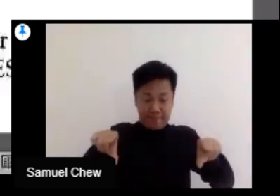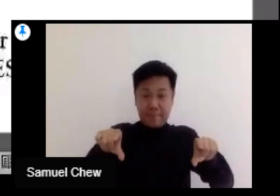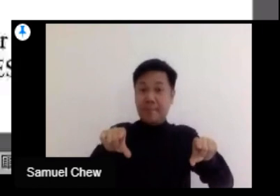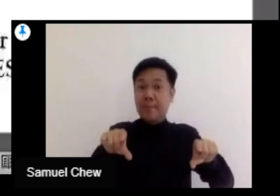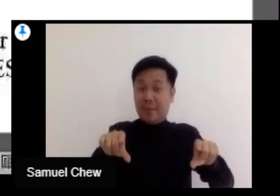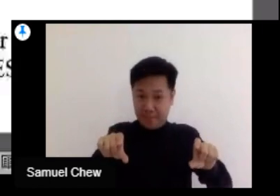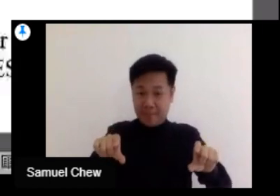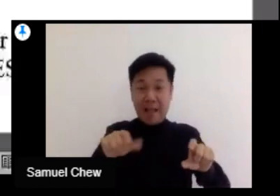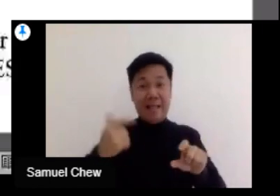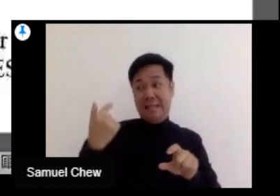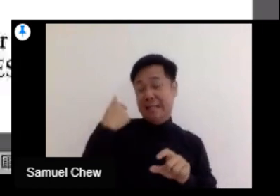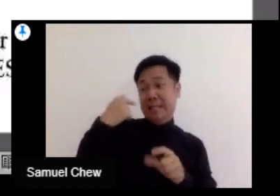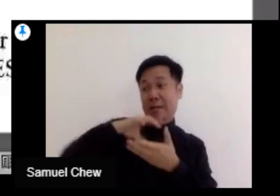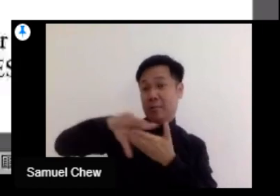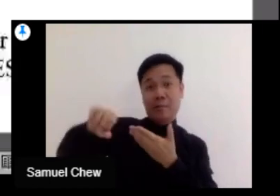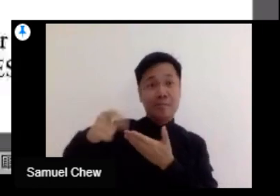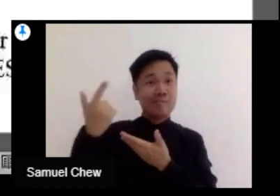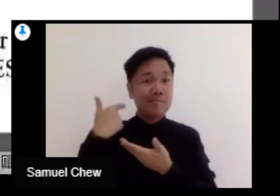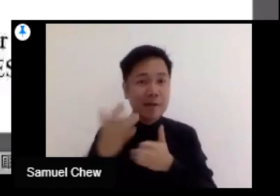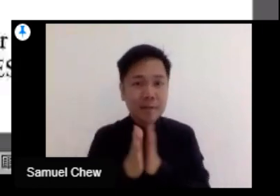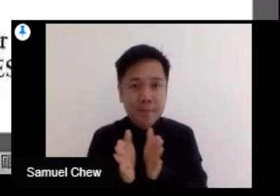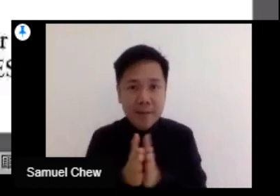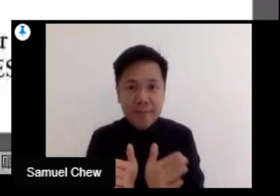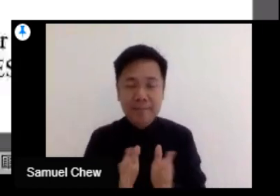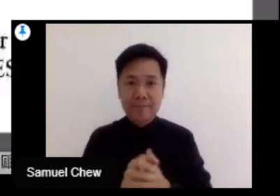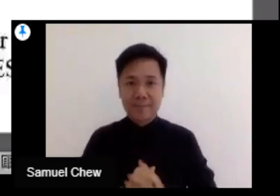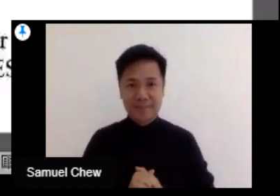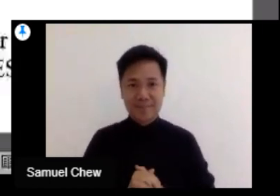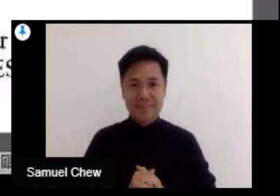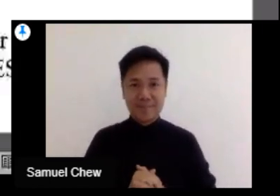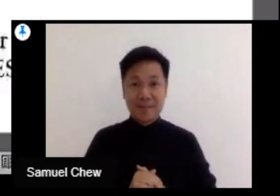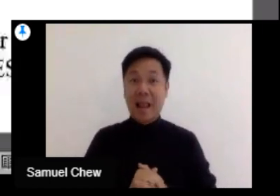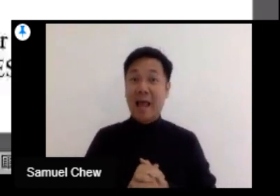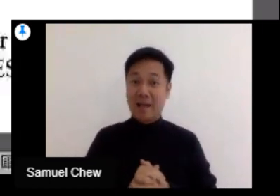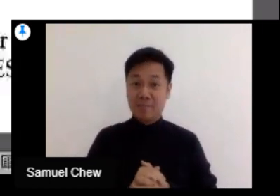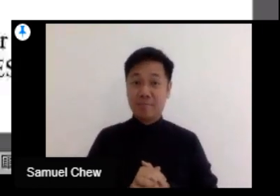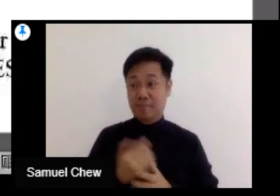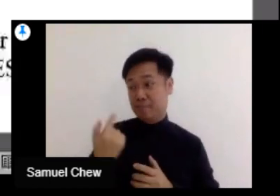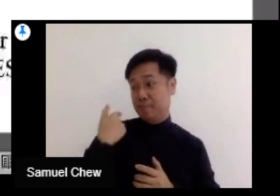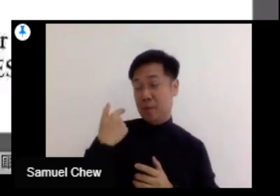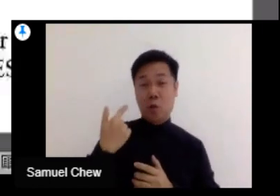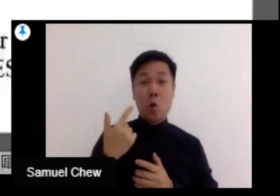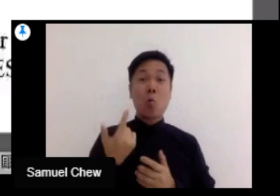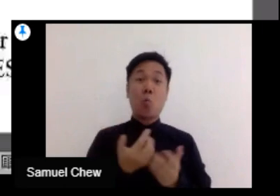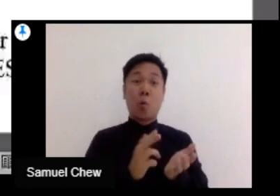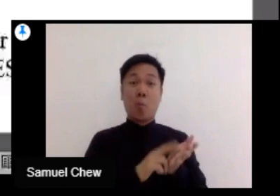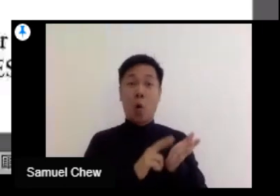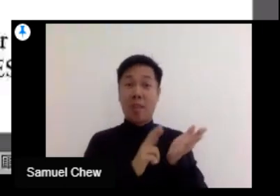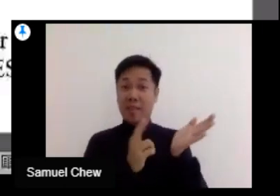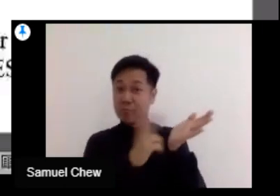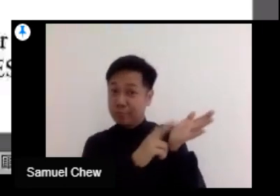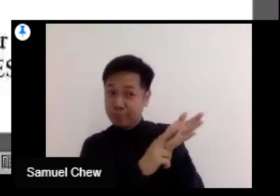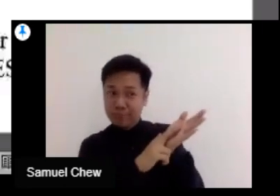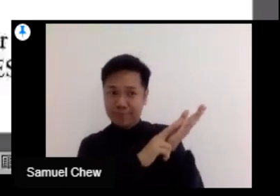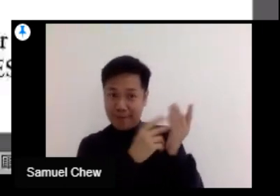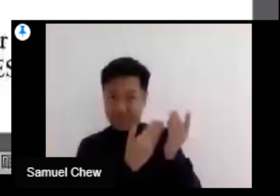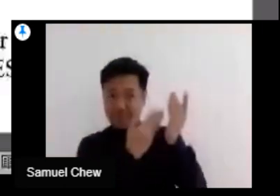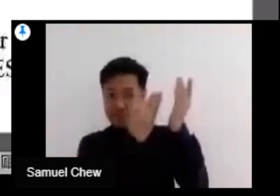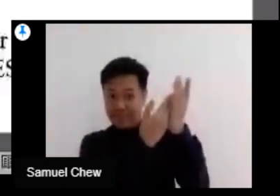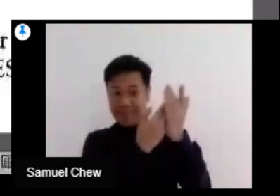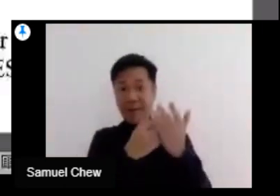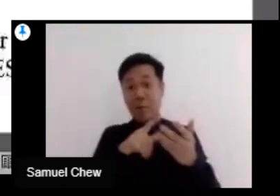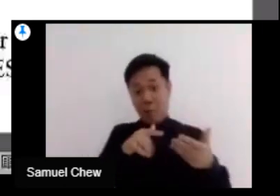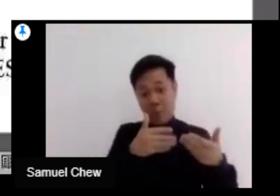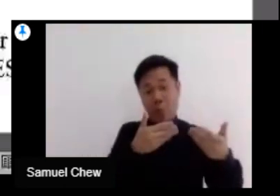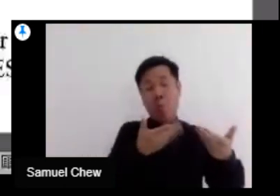by the Secretariat at the end of the report, along with the other footnotes. And with